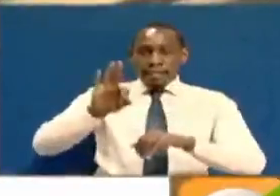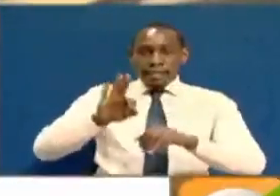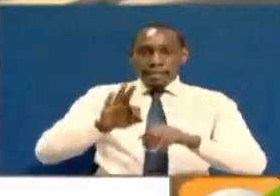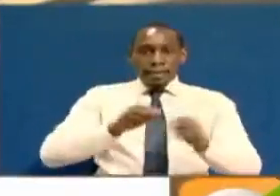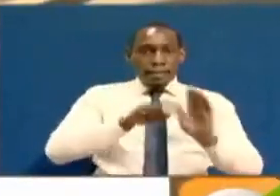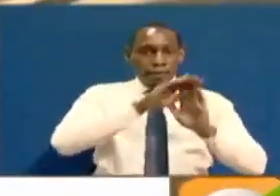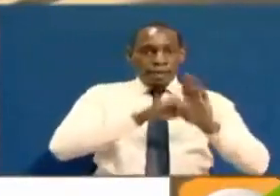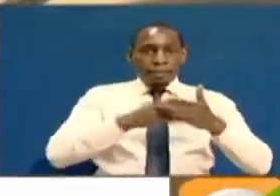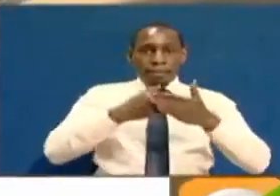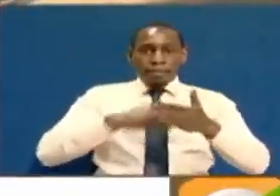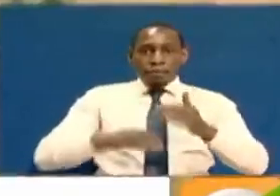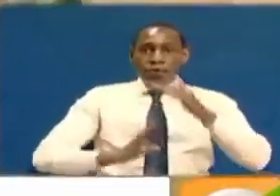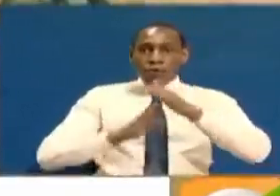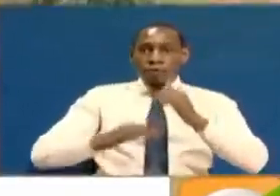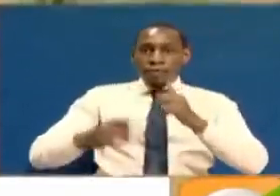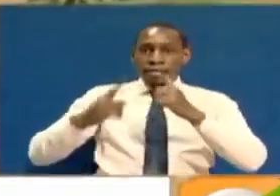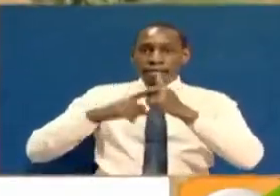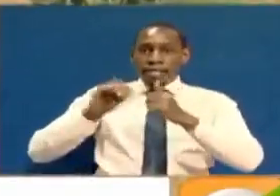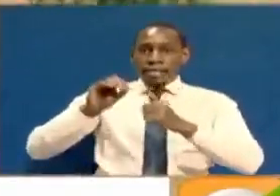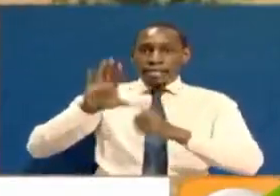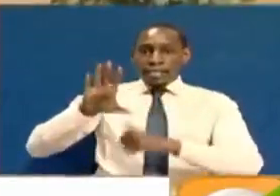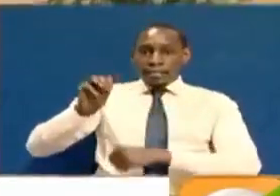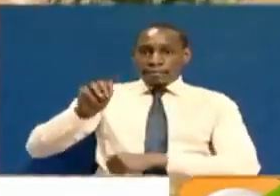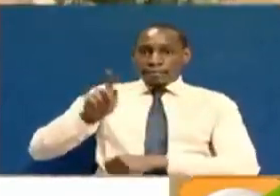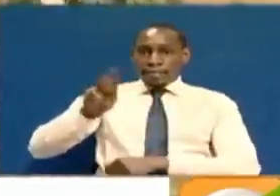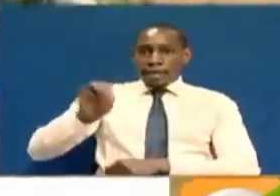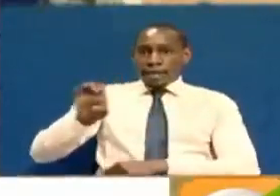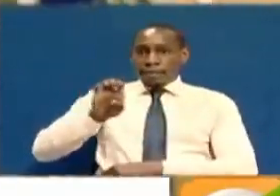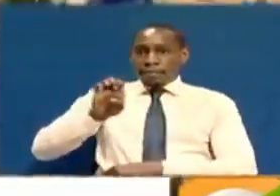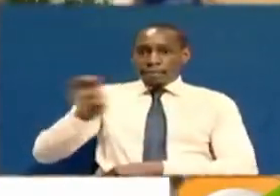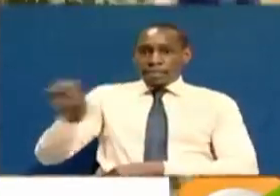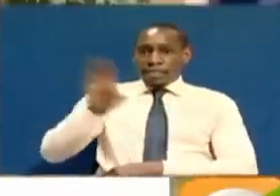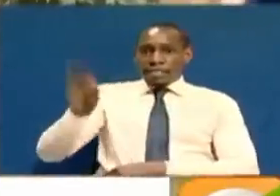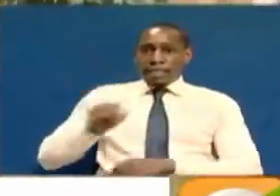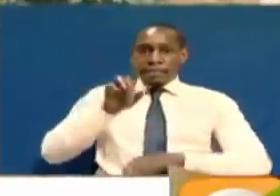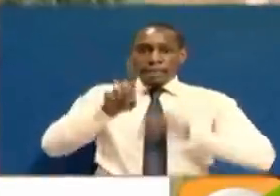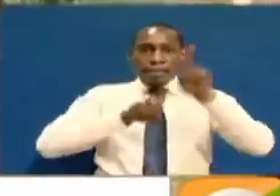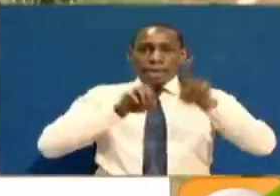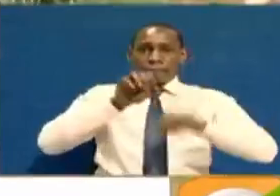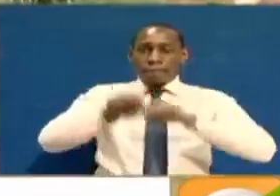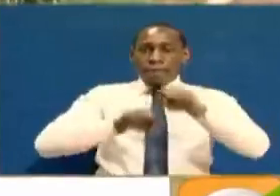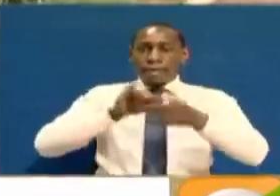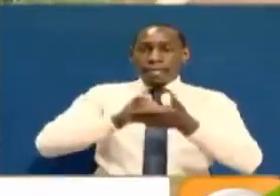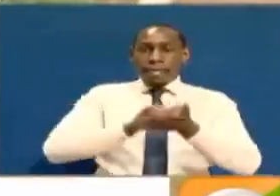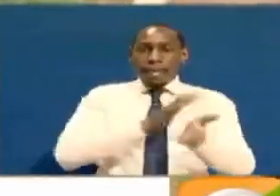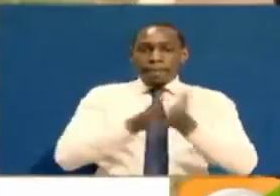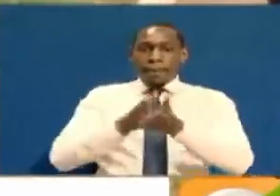races for the main 650-kilometer East African migration gravel race that is